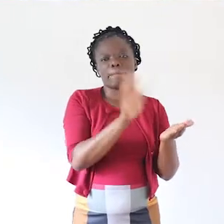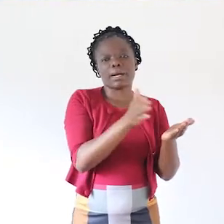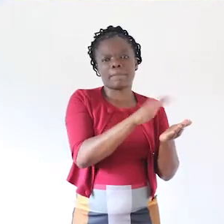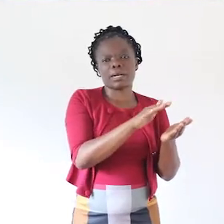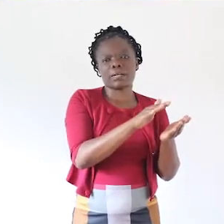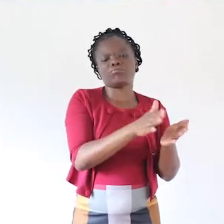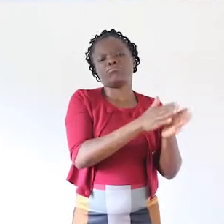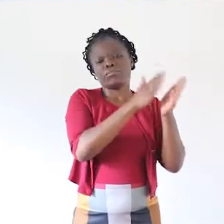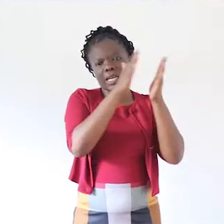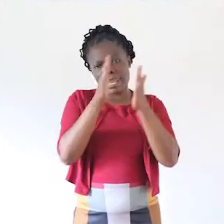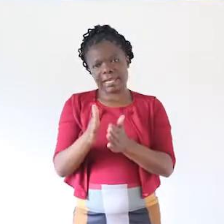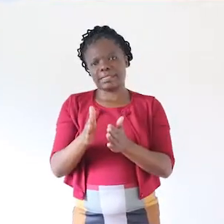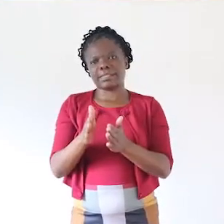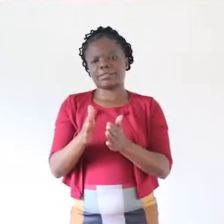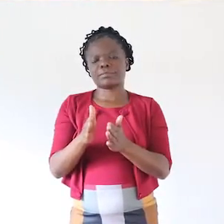Move next.